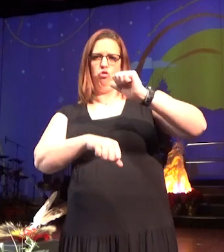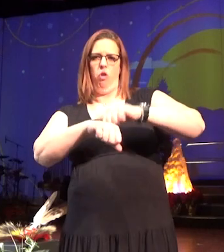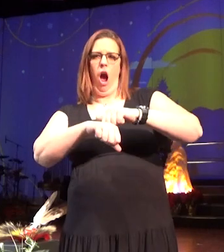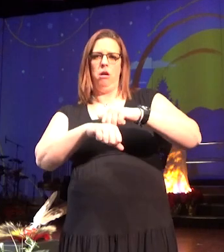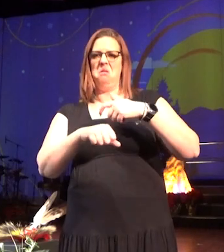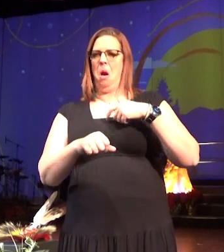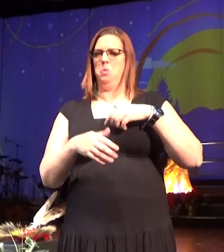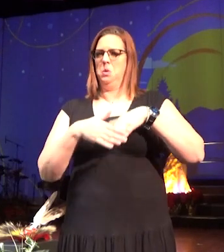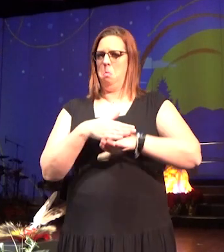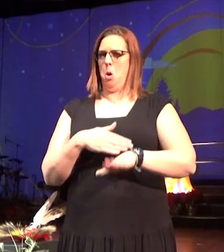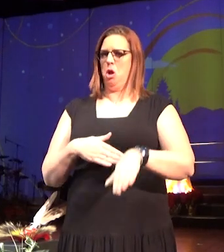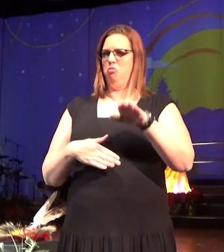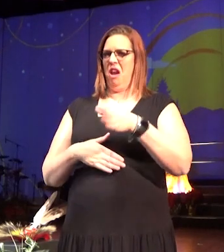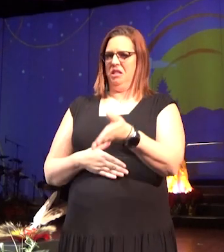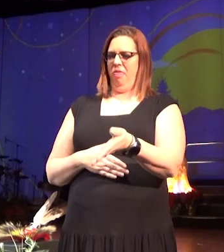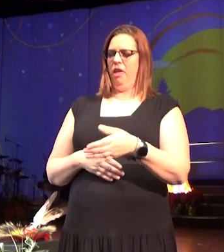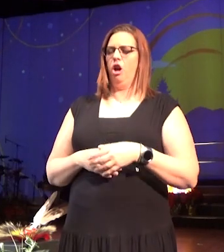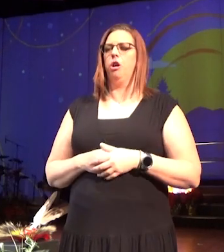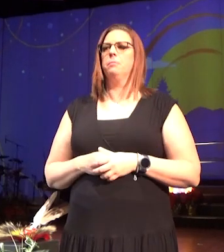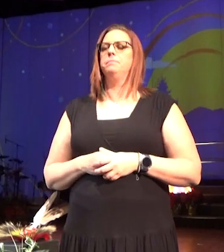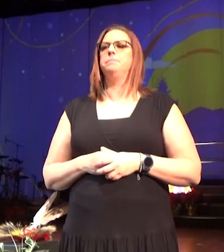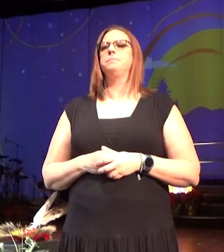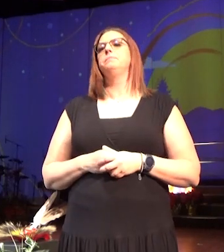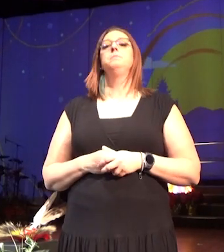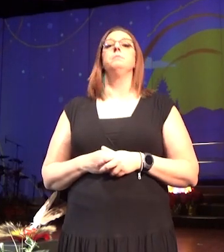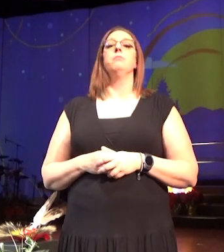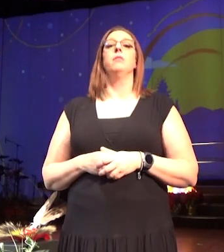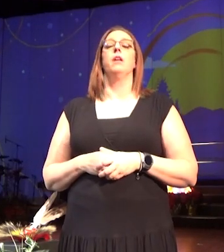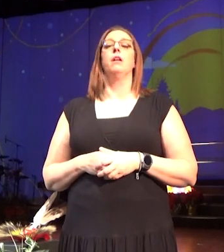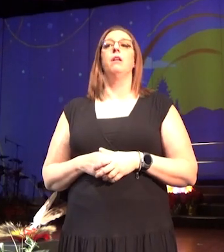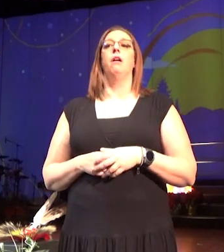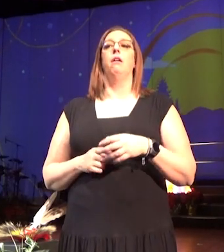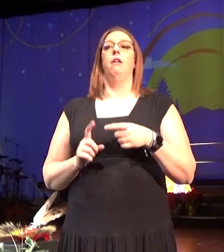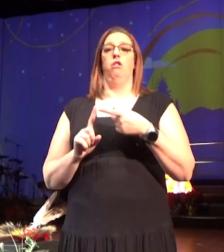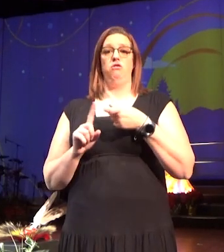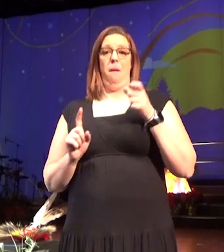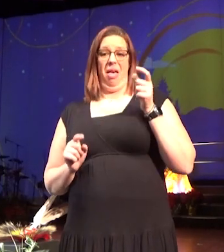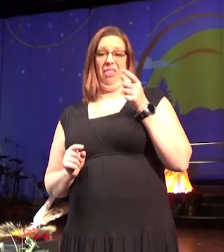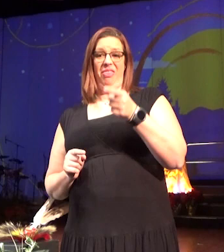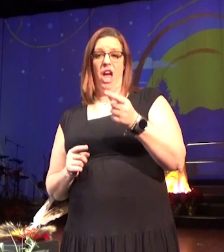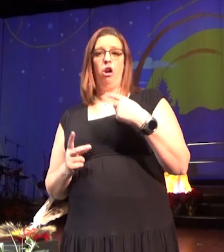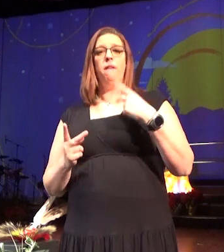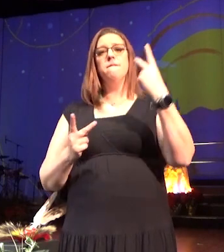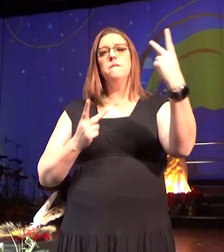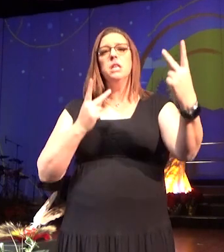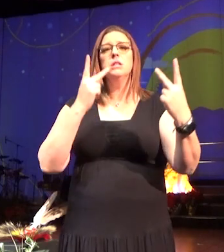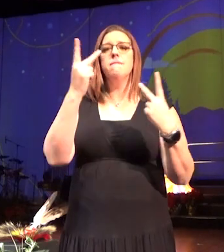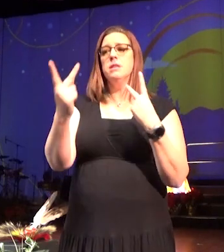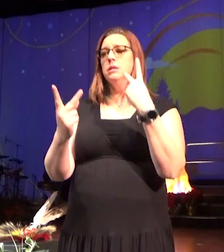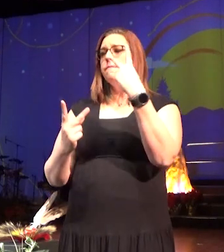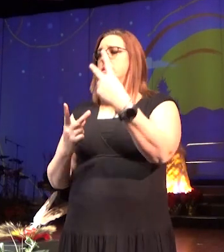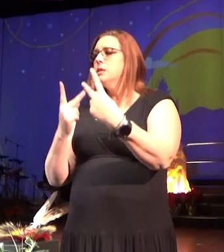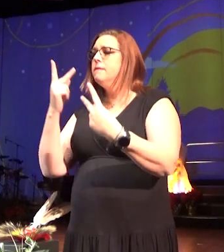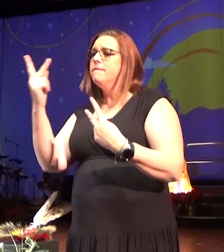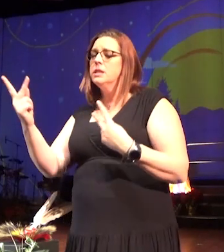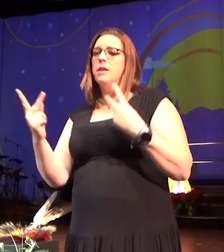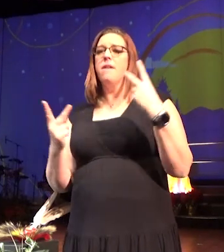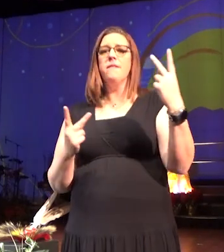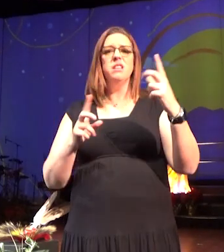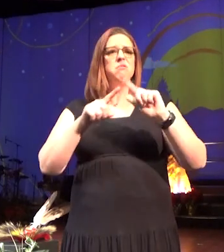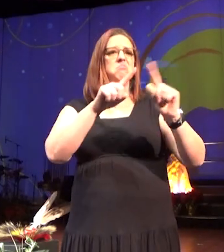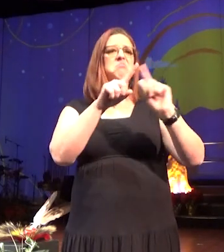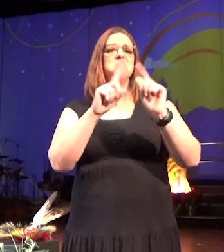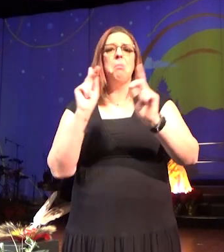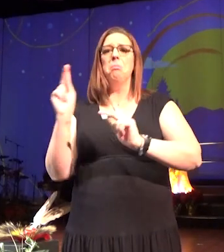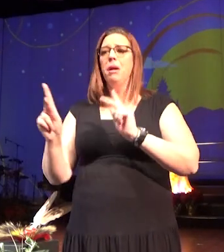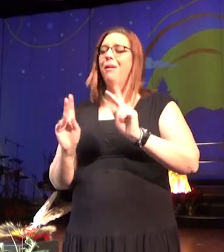there I went all over to different places, visiting people that I grew up with that were older, younger. And I'd say,